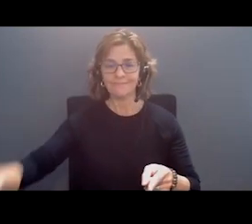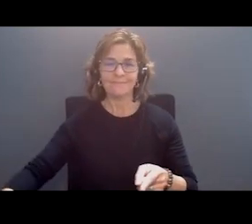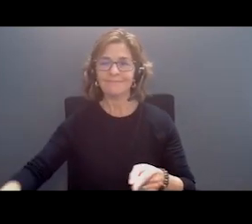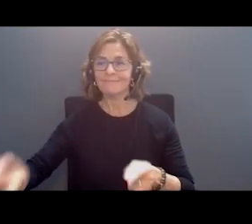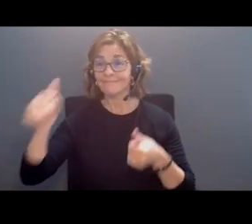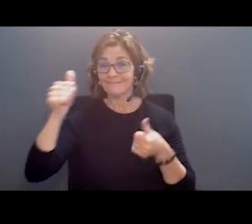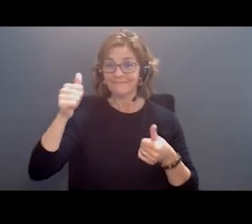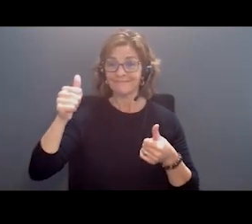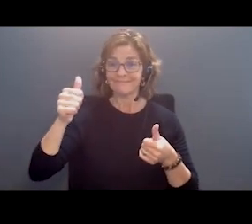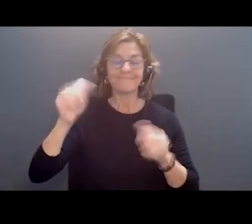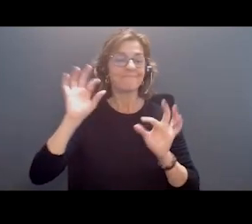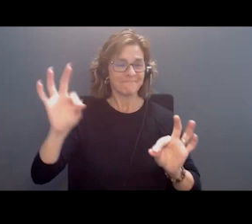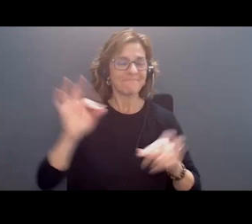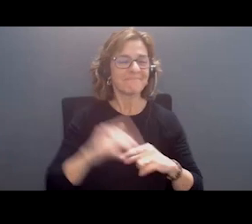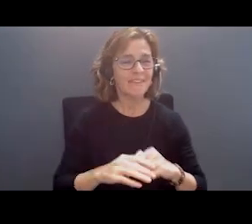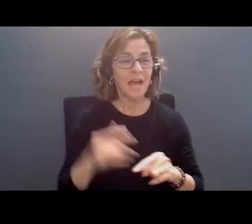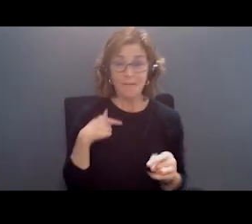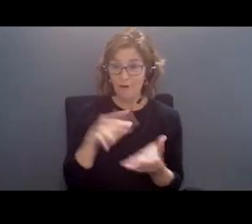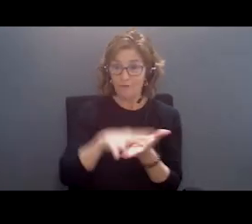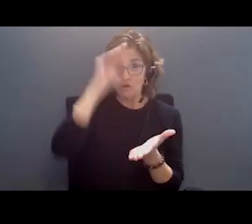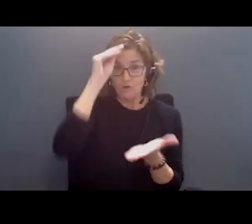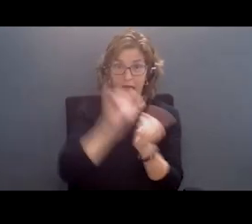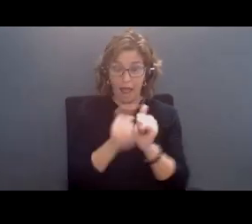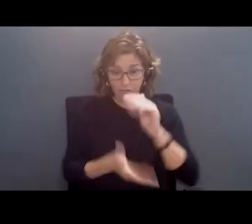strategies to do things safely.